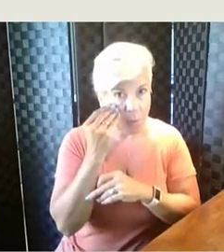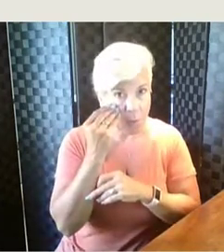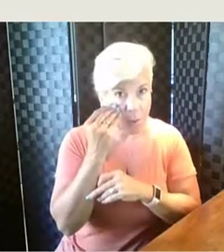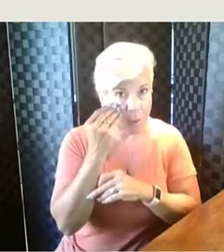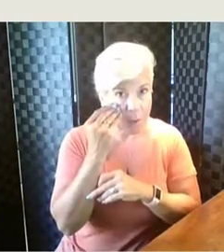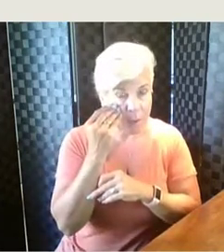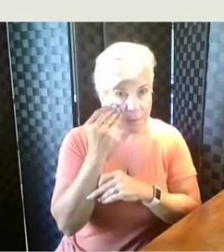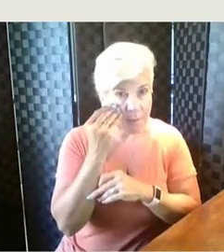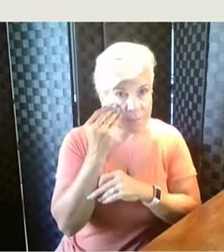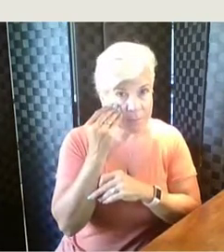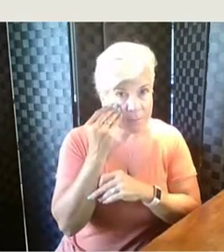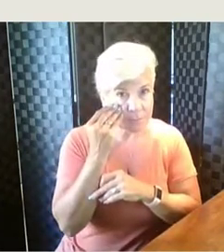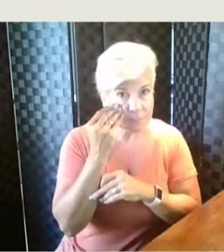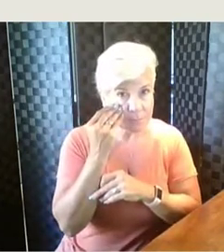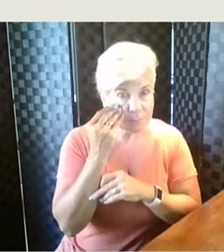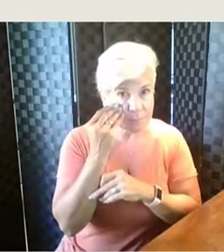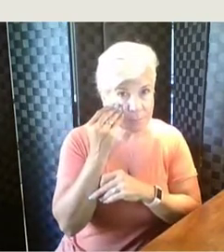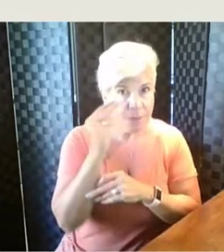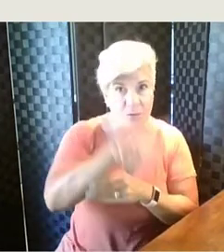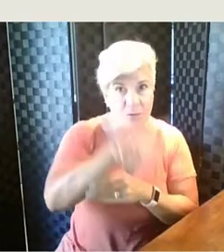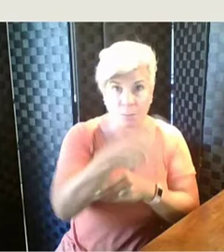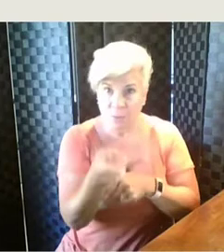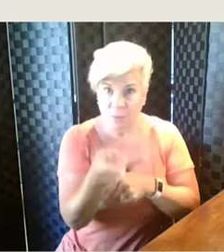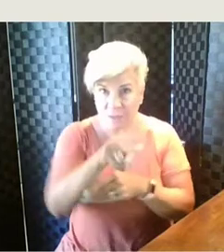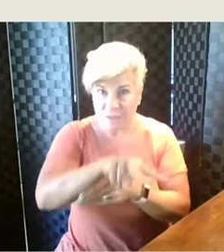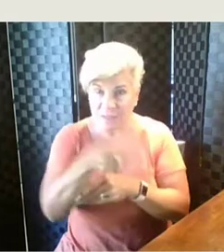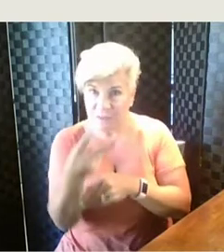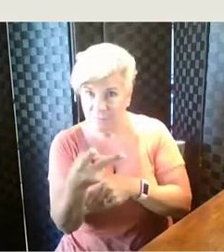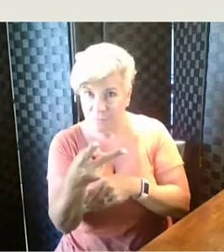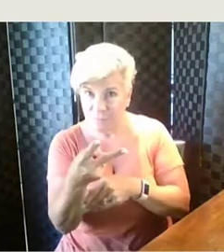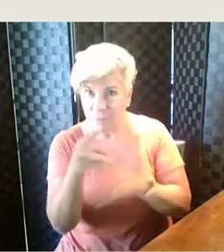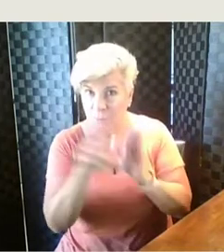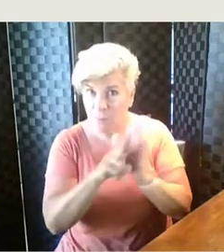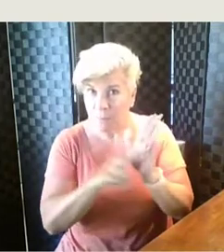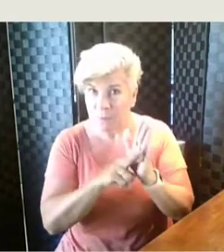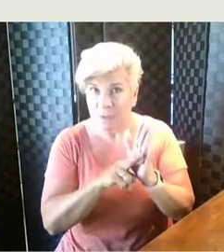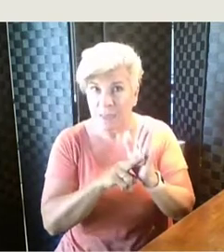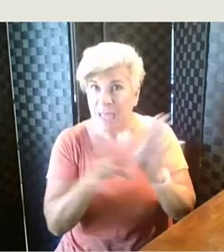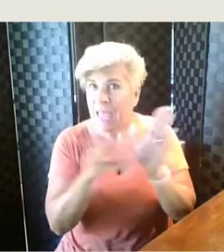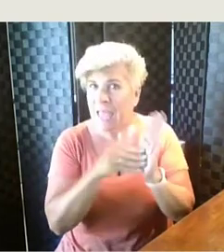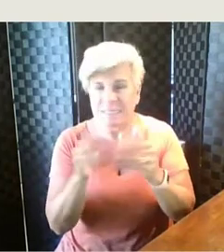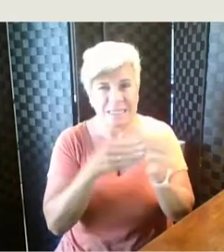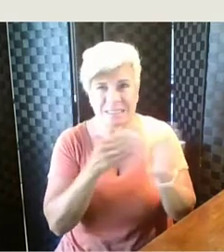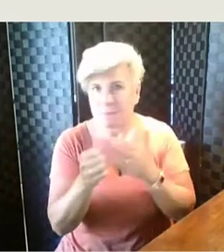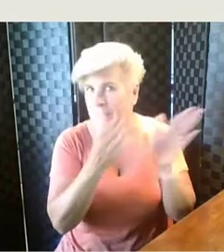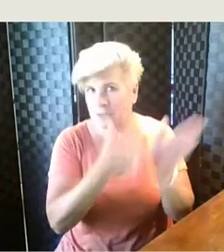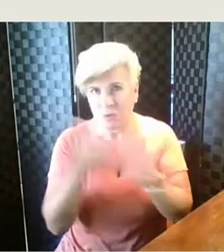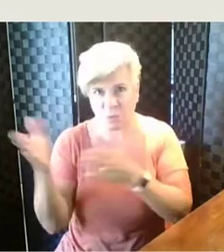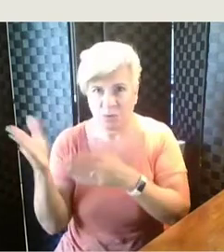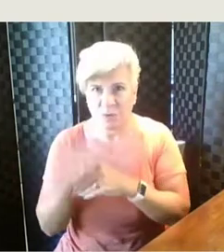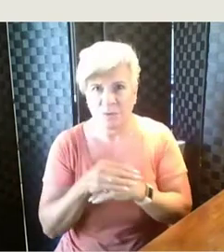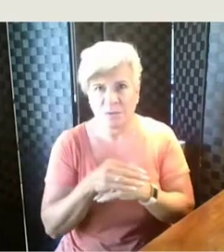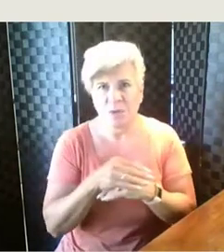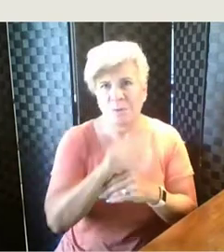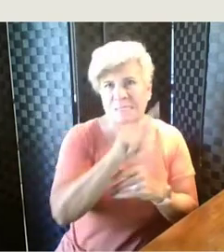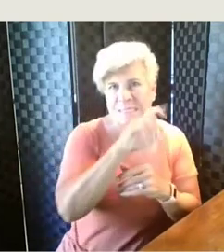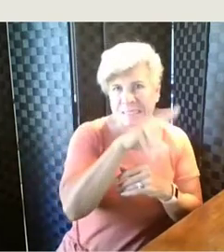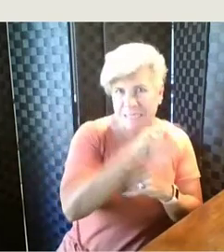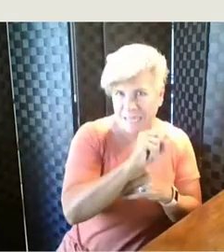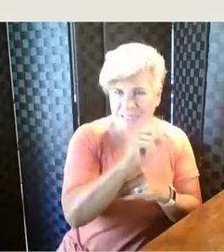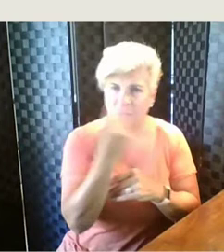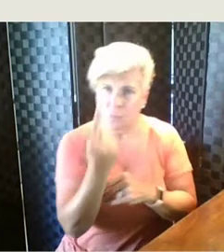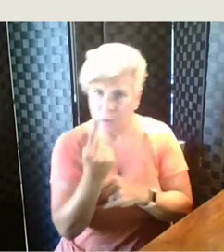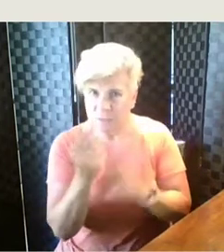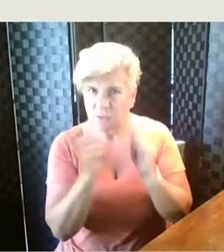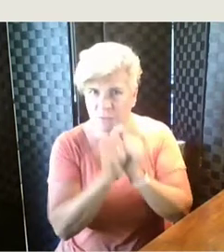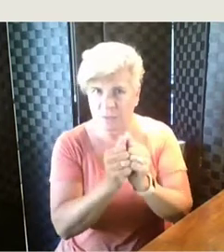commutative property that we can add numbers in any order. So let's put the tens together and the ones together. We know from